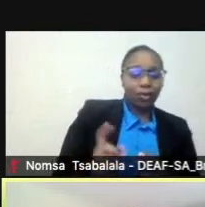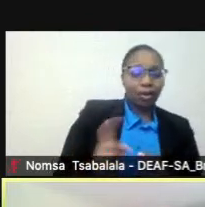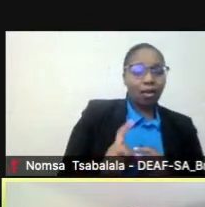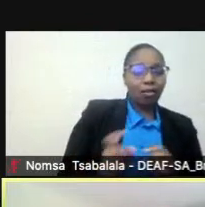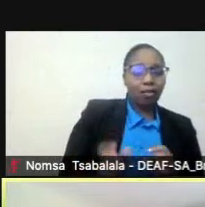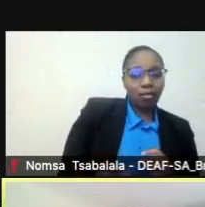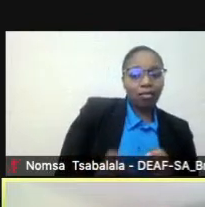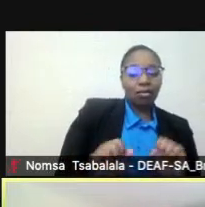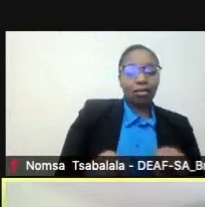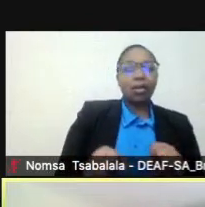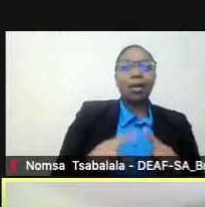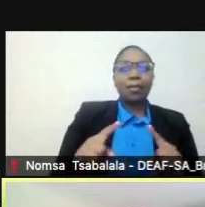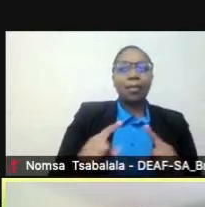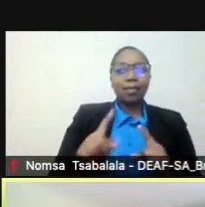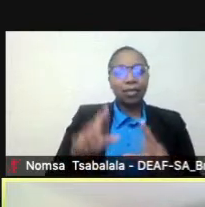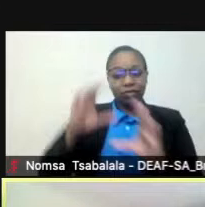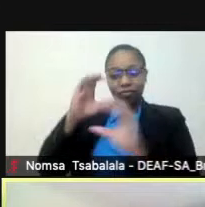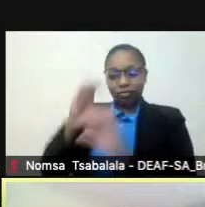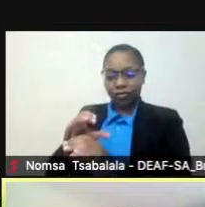the importance of surge